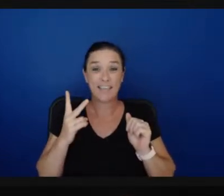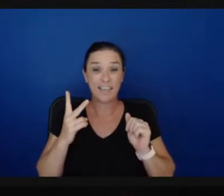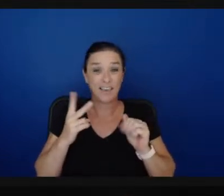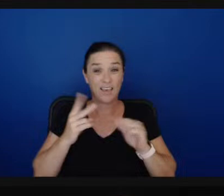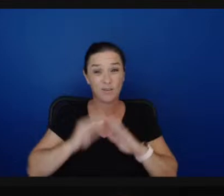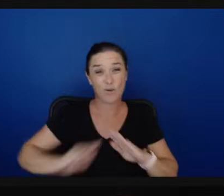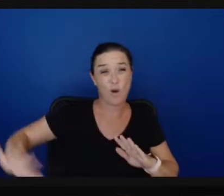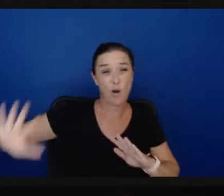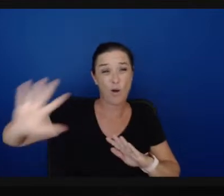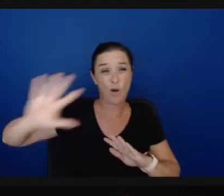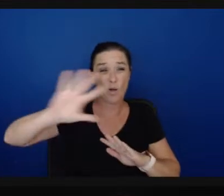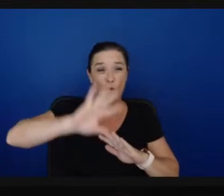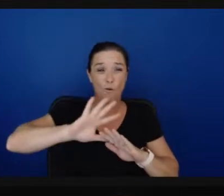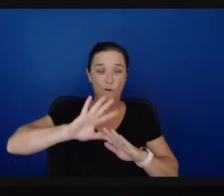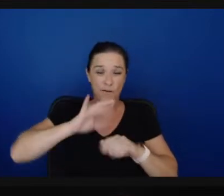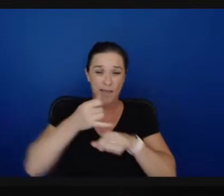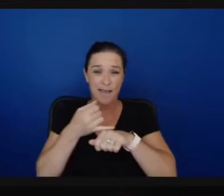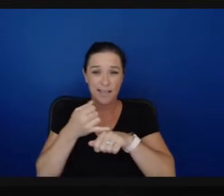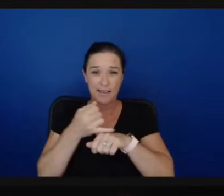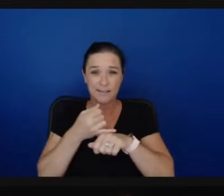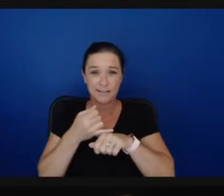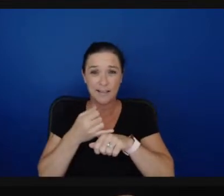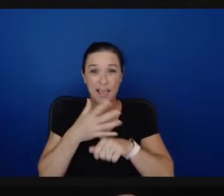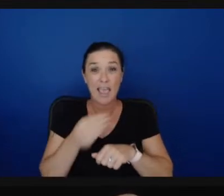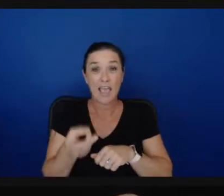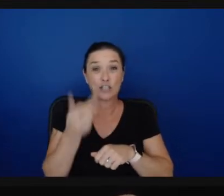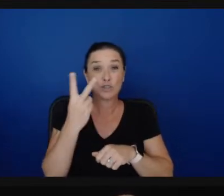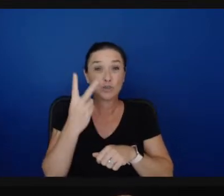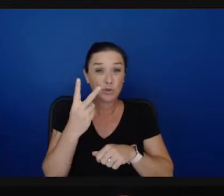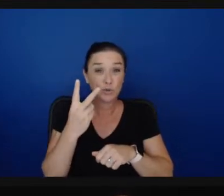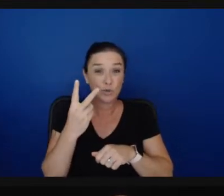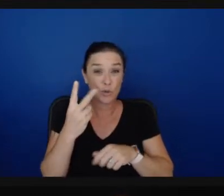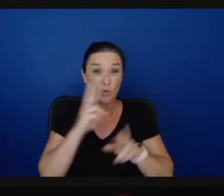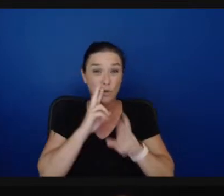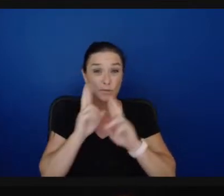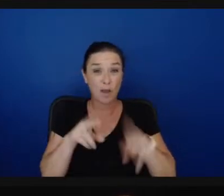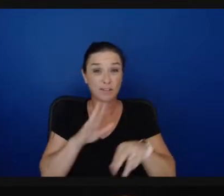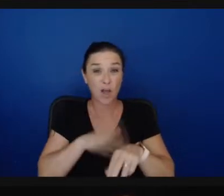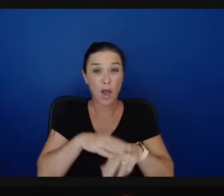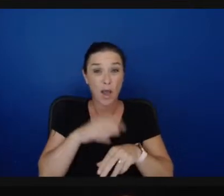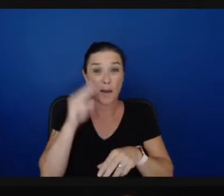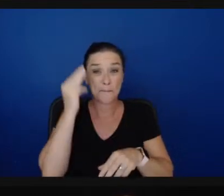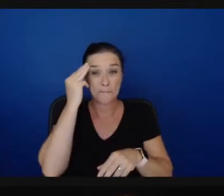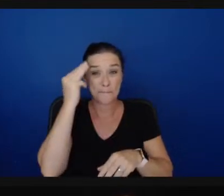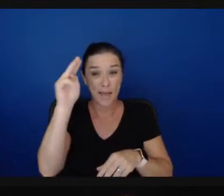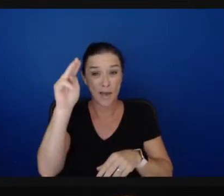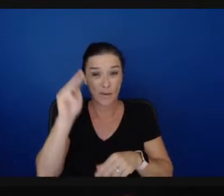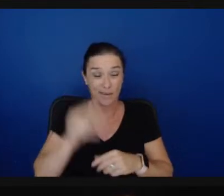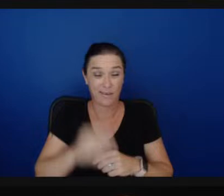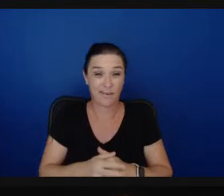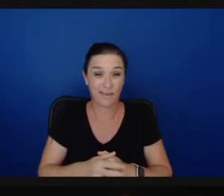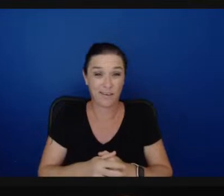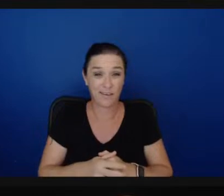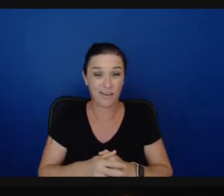island-wide and as far as 2 responses on Maui. So this 5.1 was felt as far as Maui.